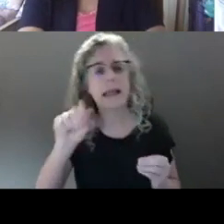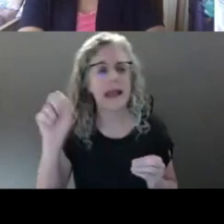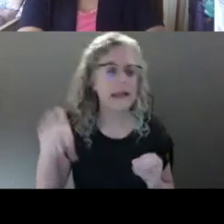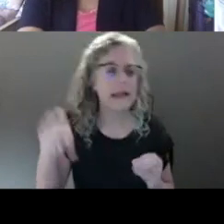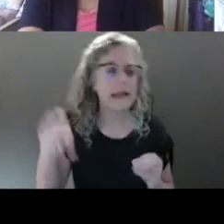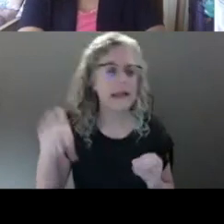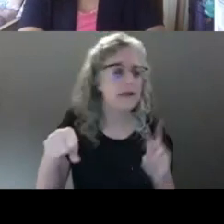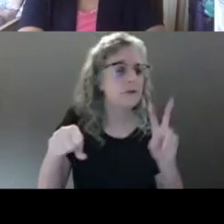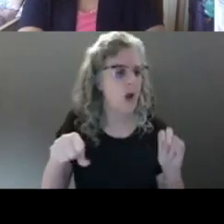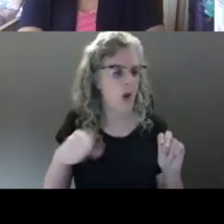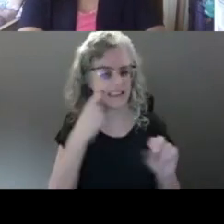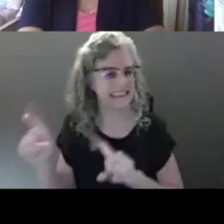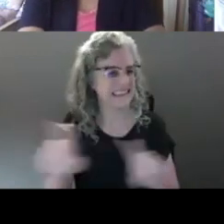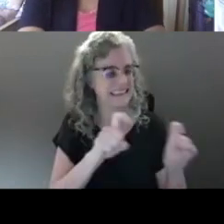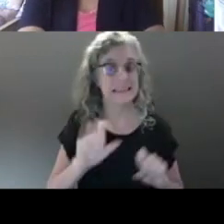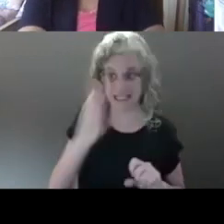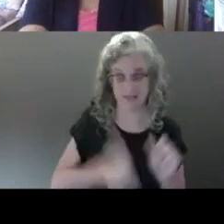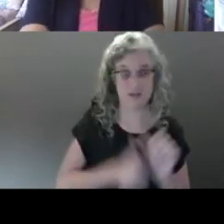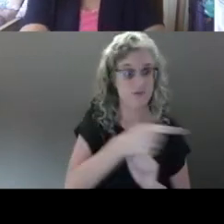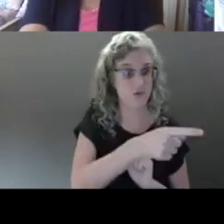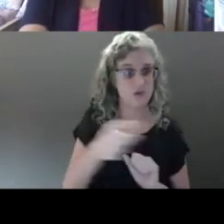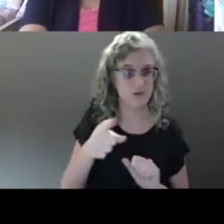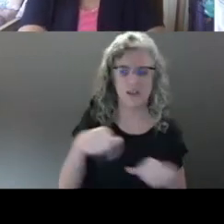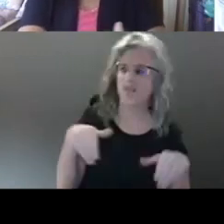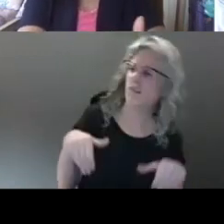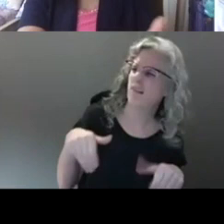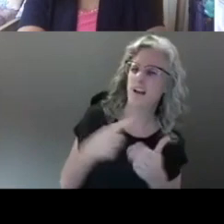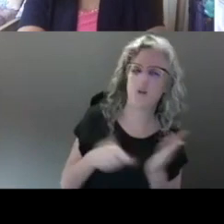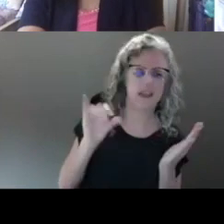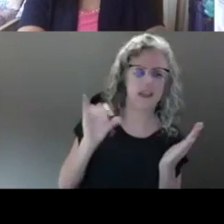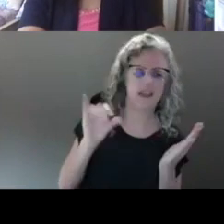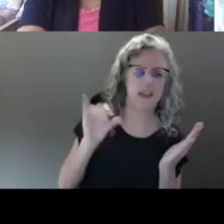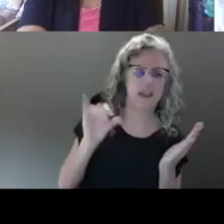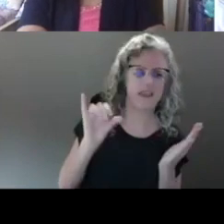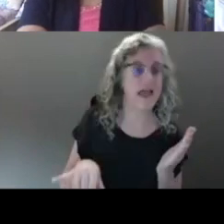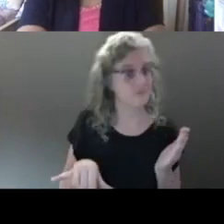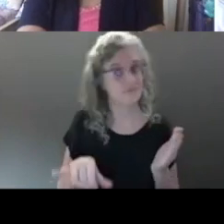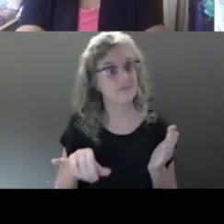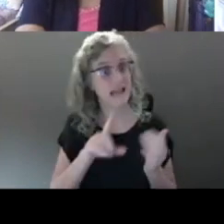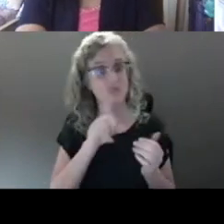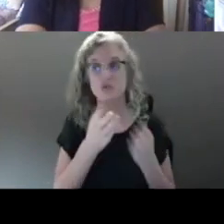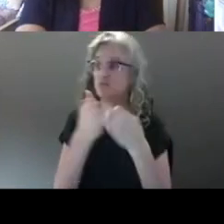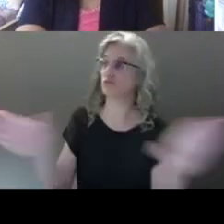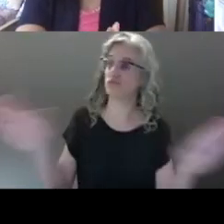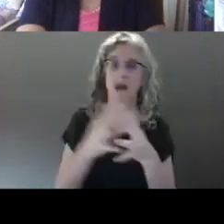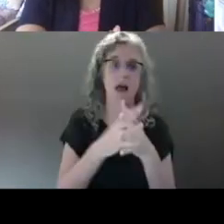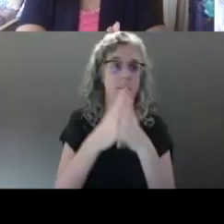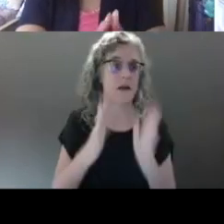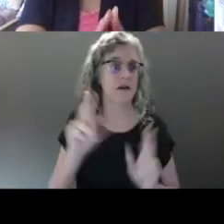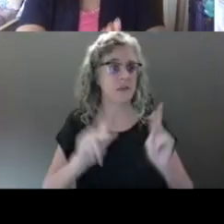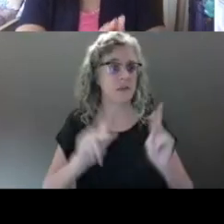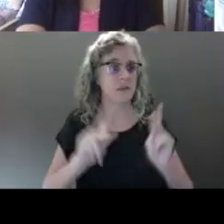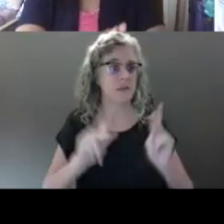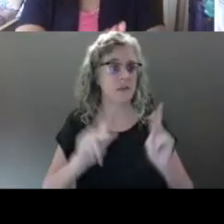not something that's unfamiliar within Americans as well, just because